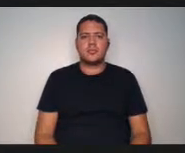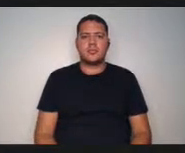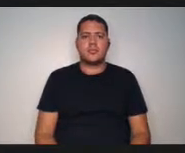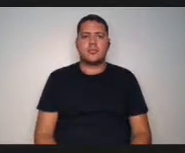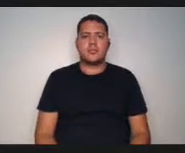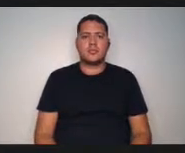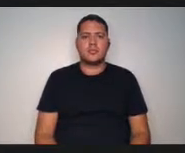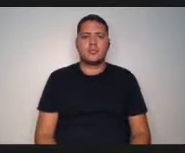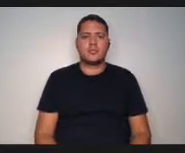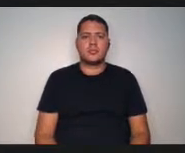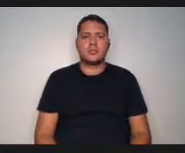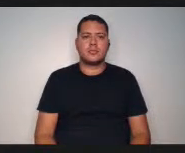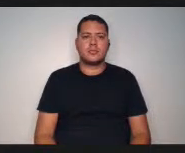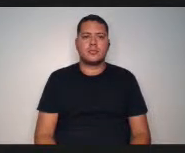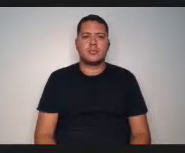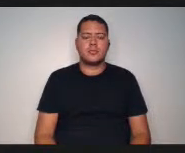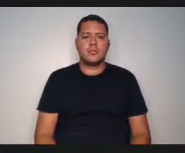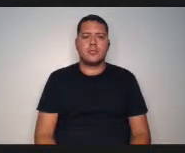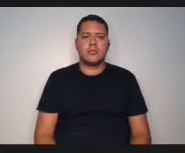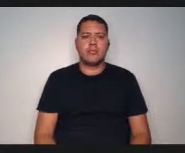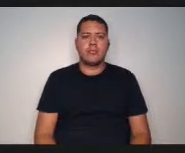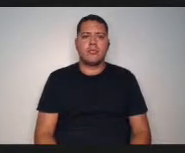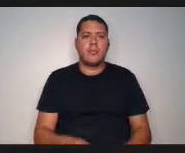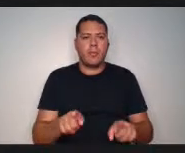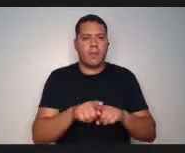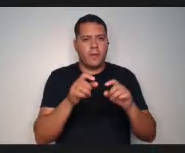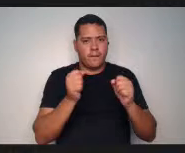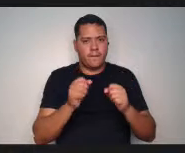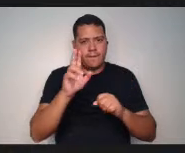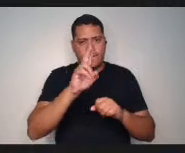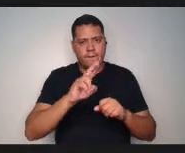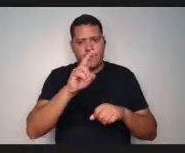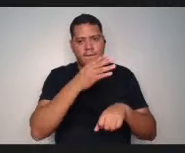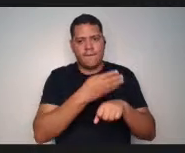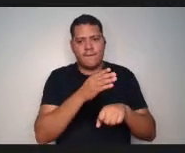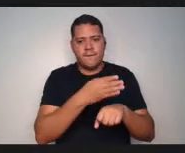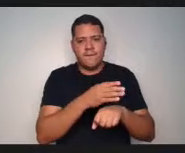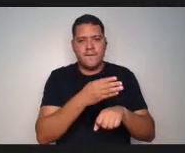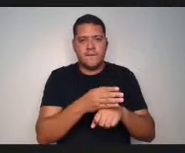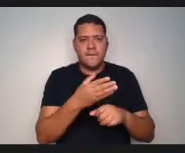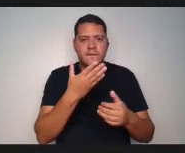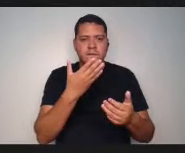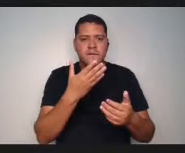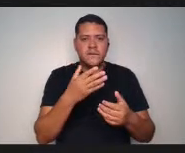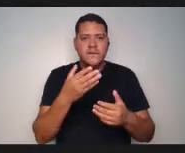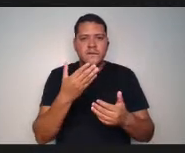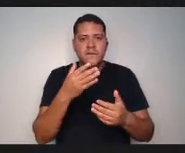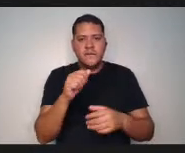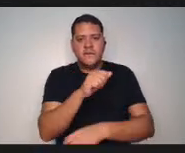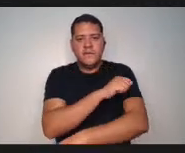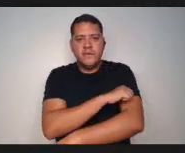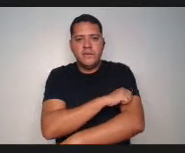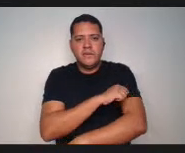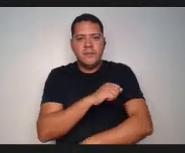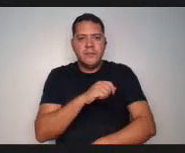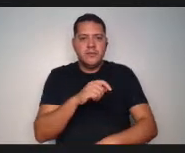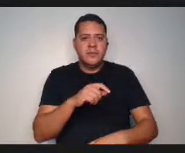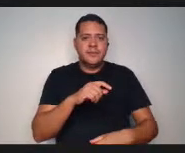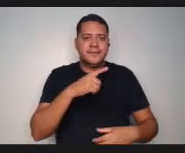COVID-19, didn't have a source of income. The schools were closed. They were not able to work. So this helped those international